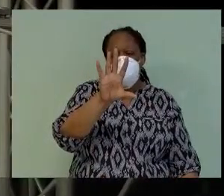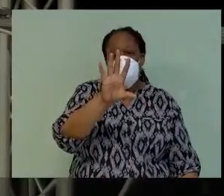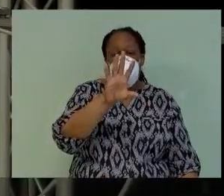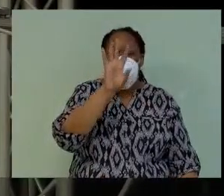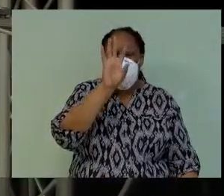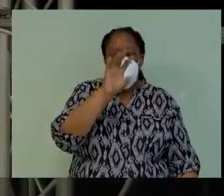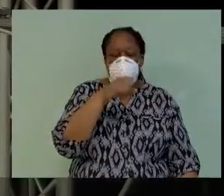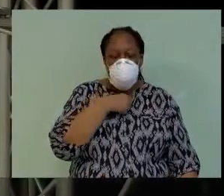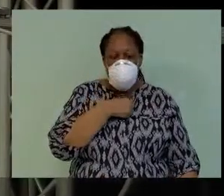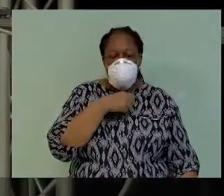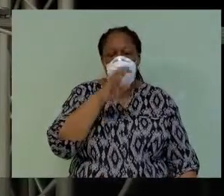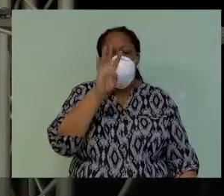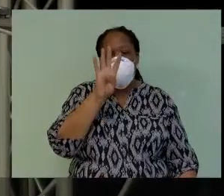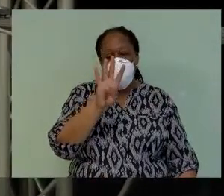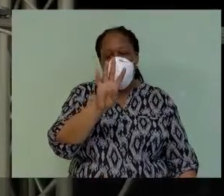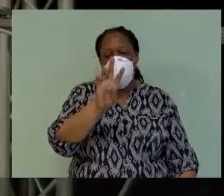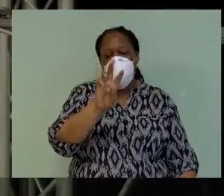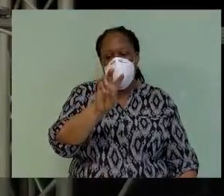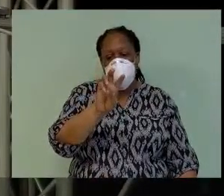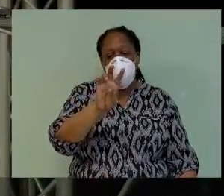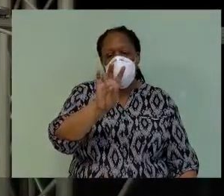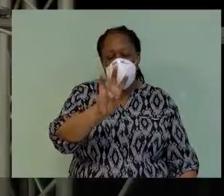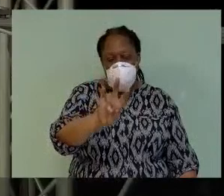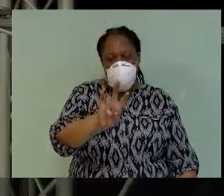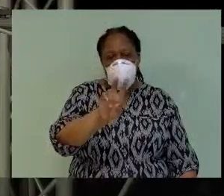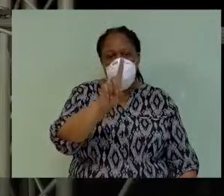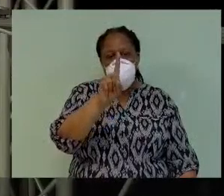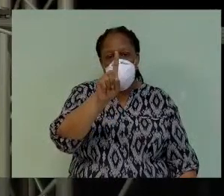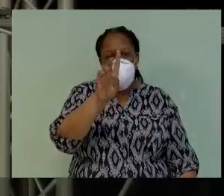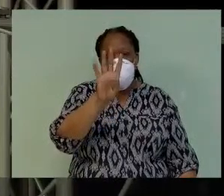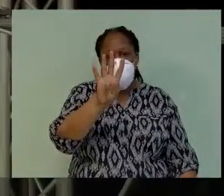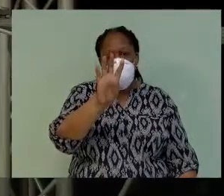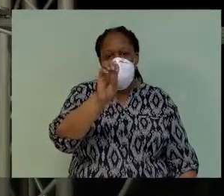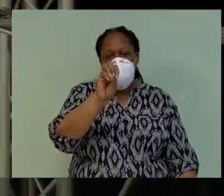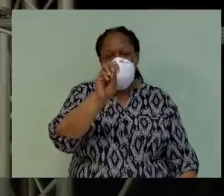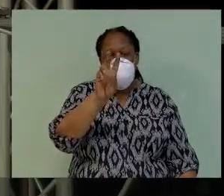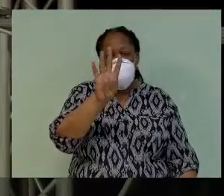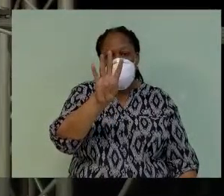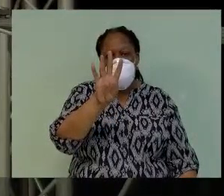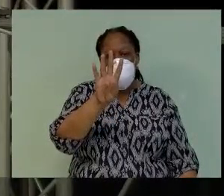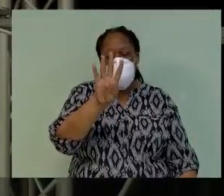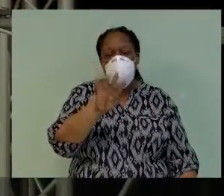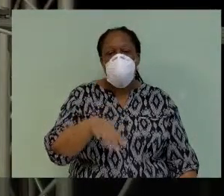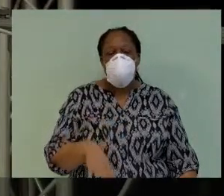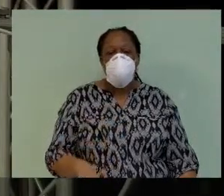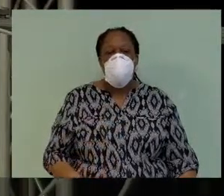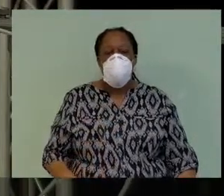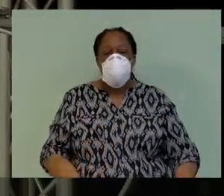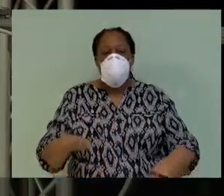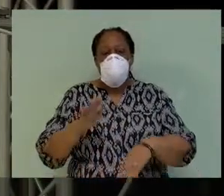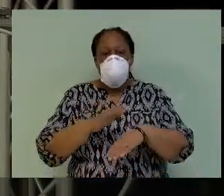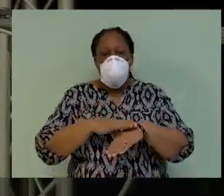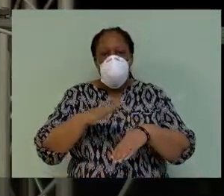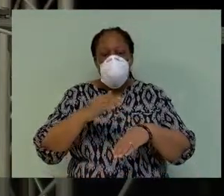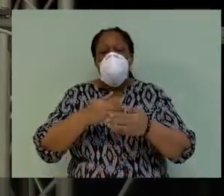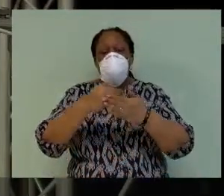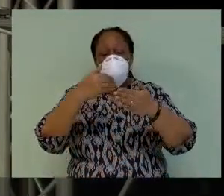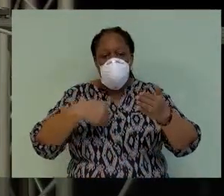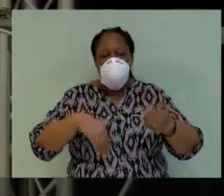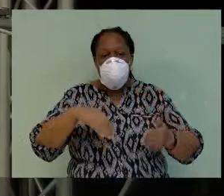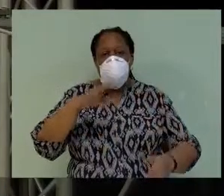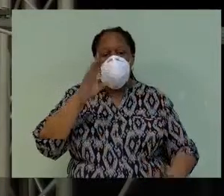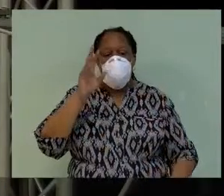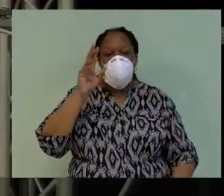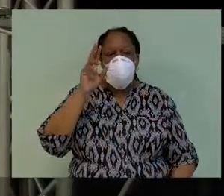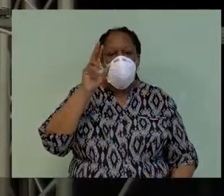467-1414 for further information on or before May 29, 2020, so that